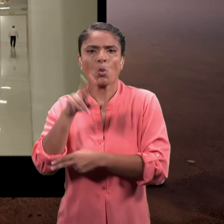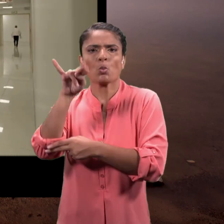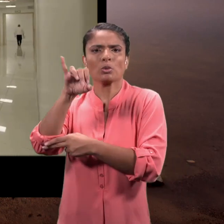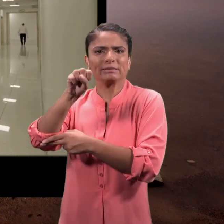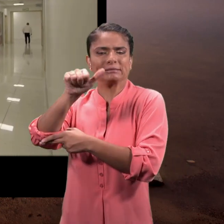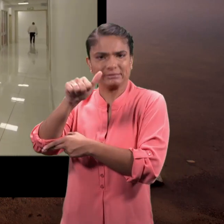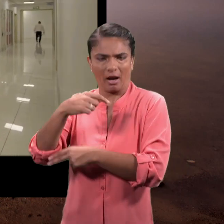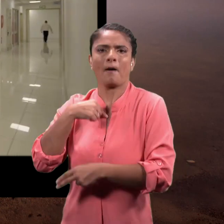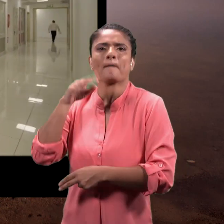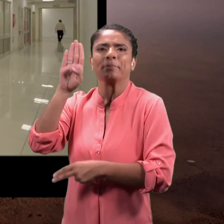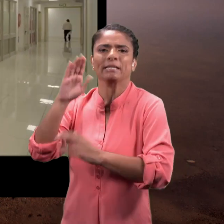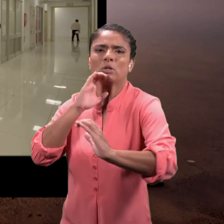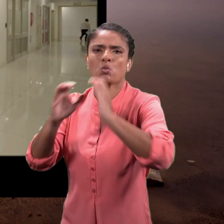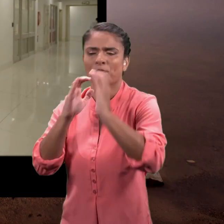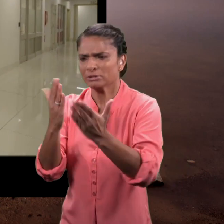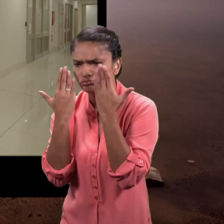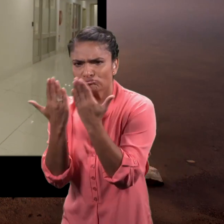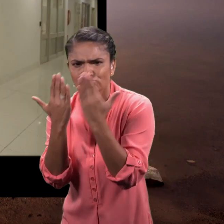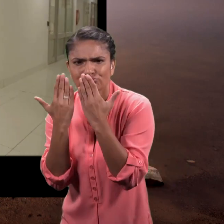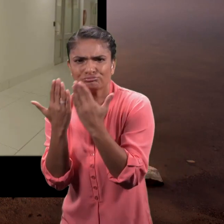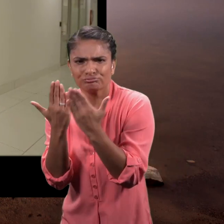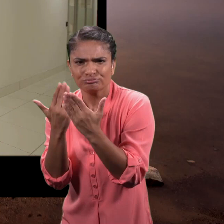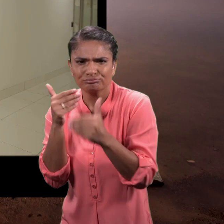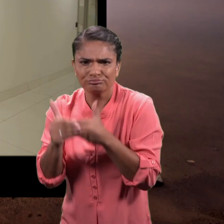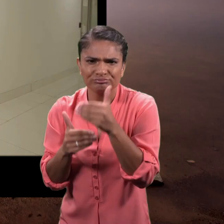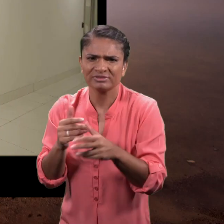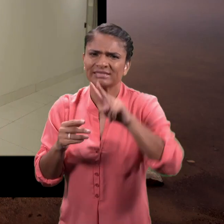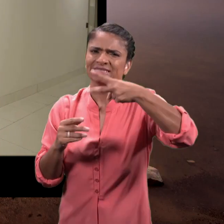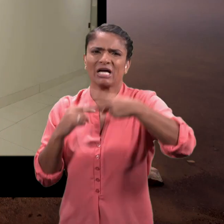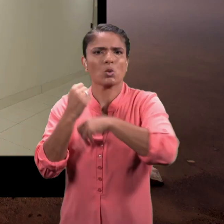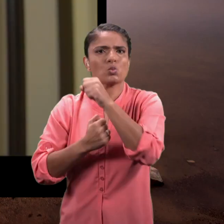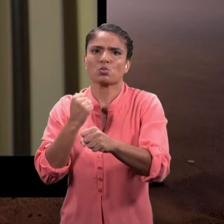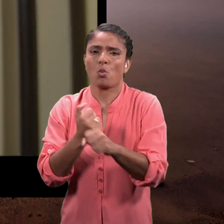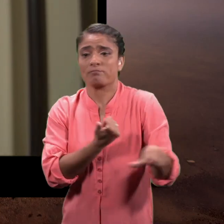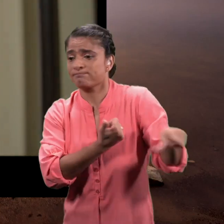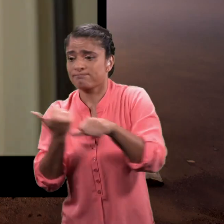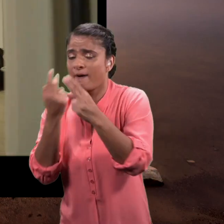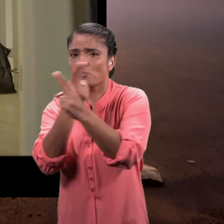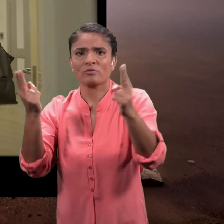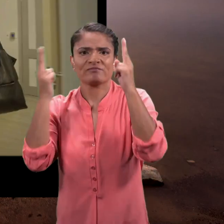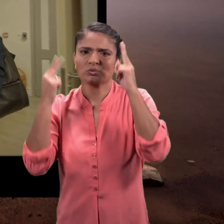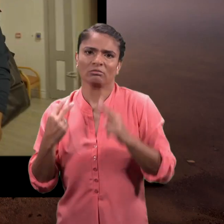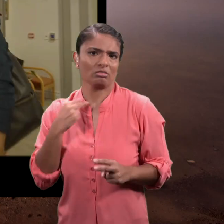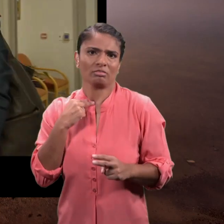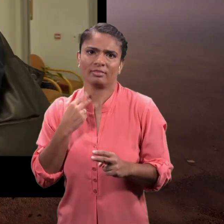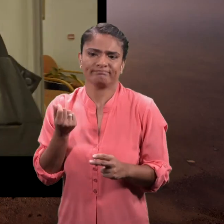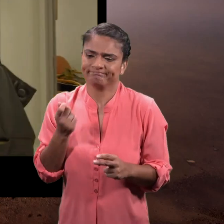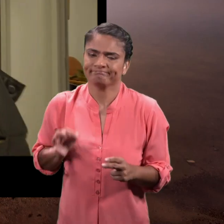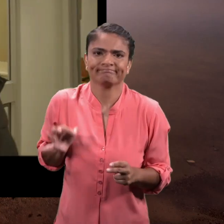I did my first year at UNISA doing B communications, and the second year I couldn't afford to go back